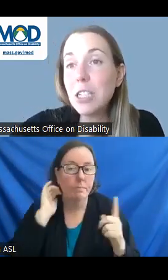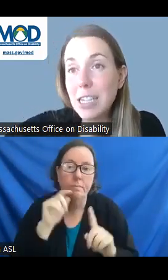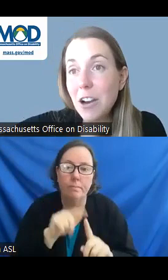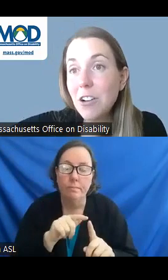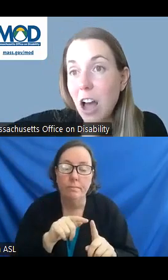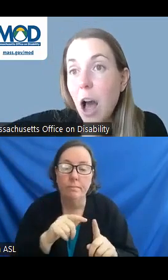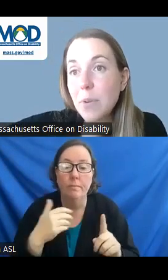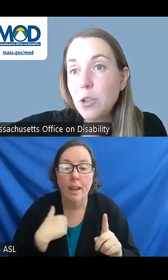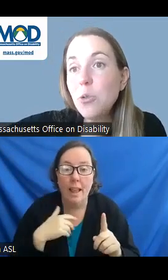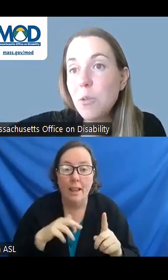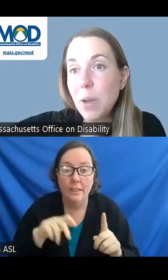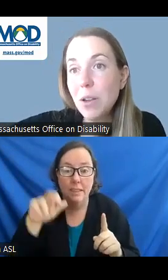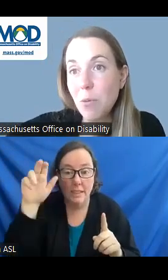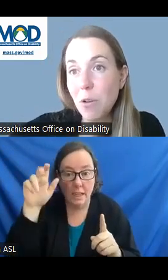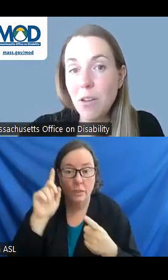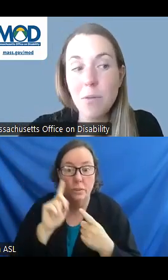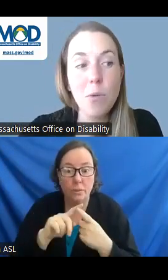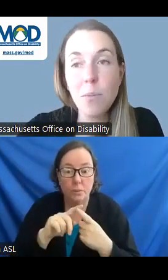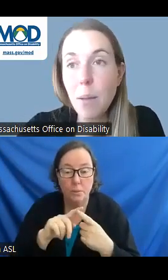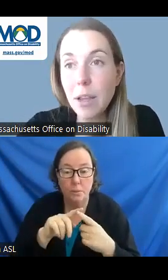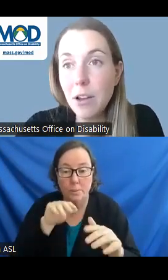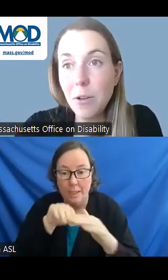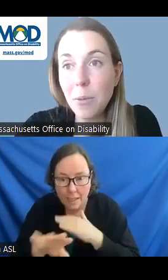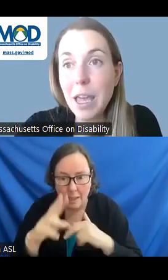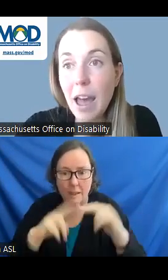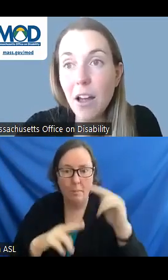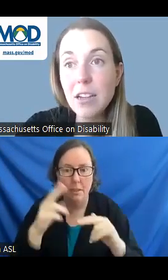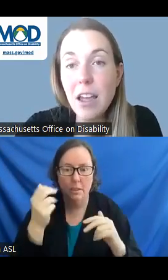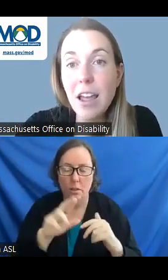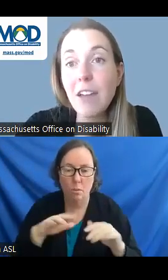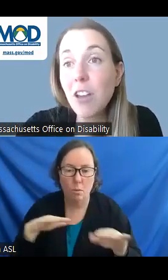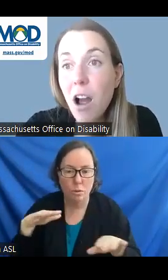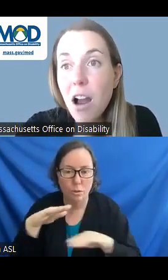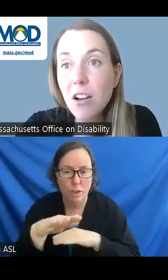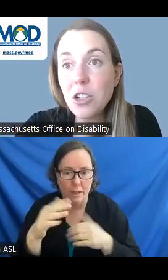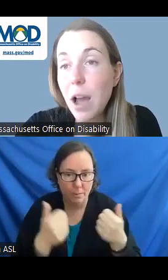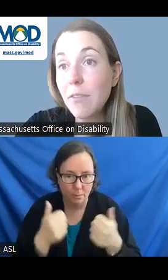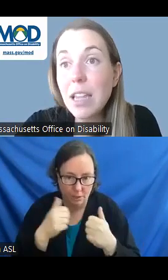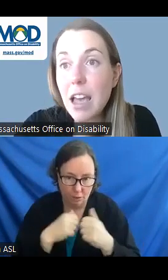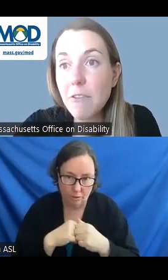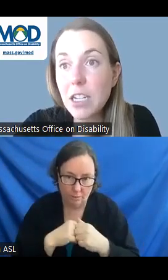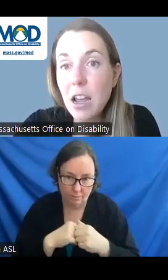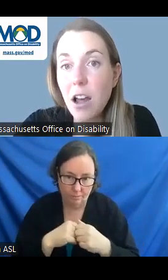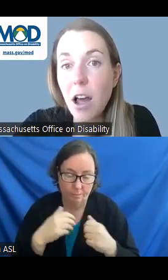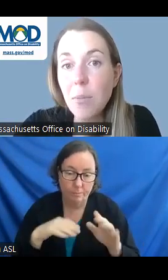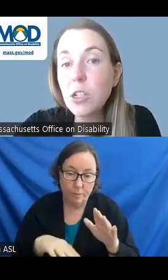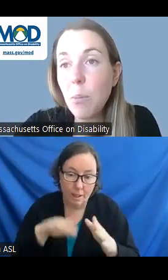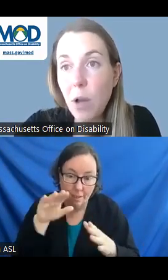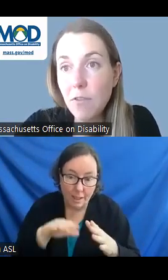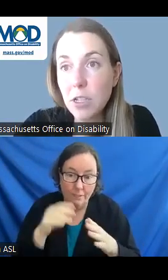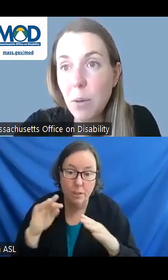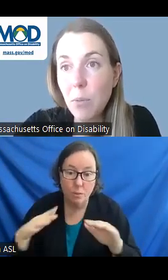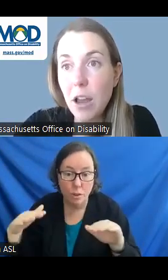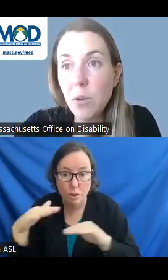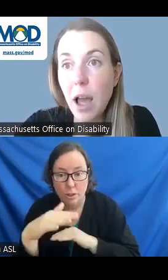Are there stairs up to the building where the public hearing will be held? If there are, do you have a lift or some